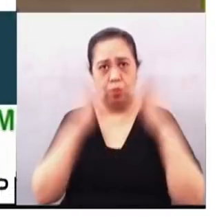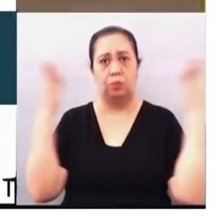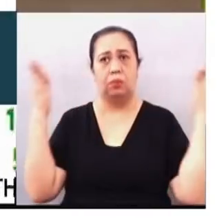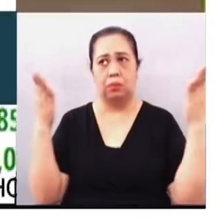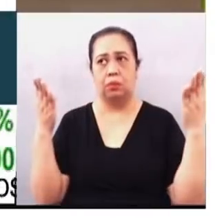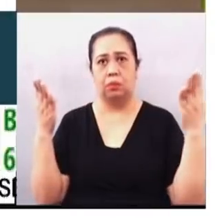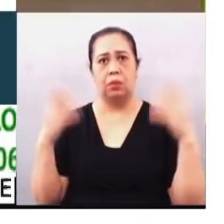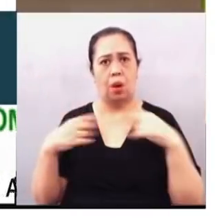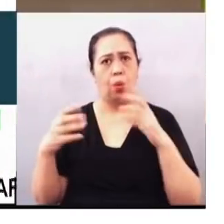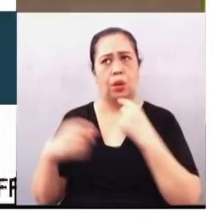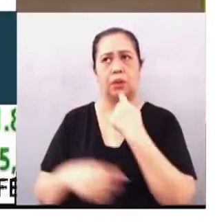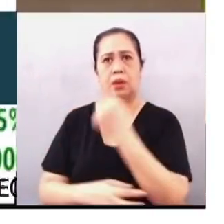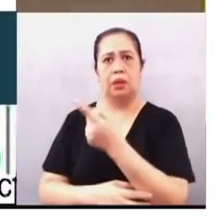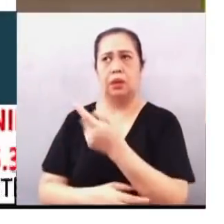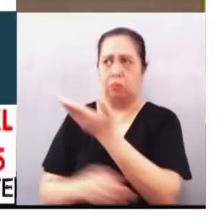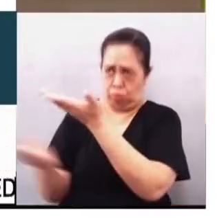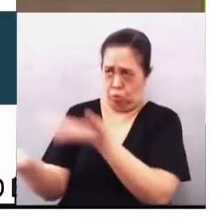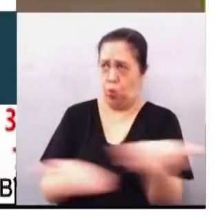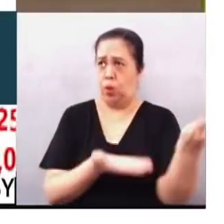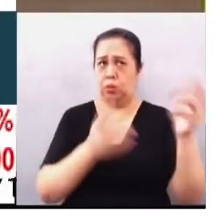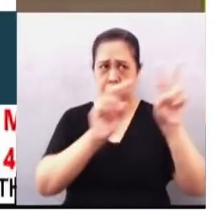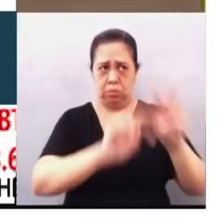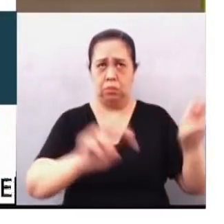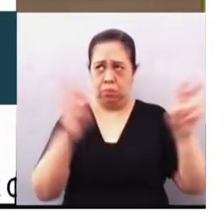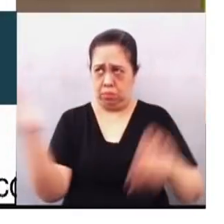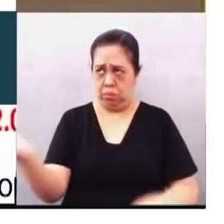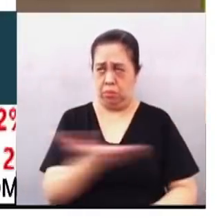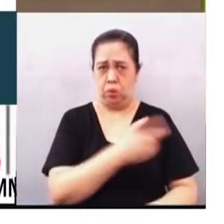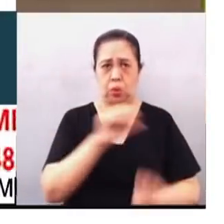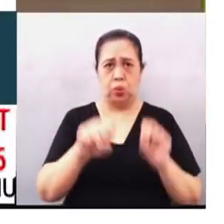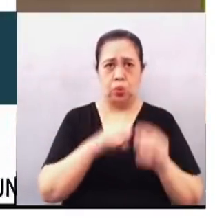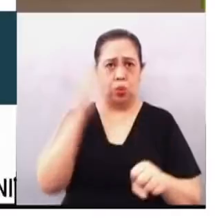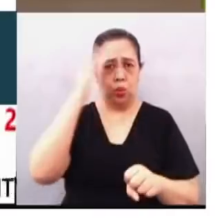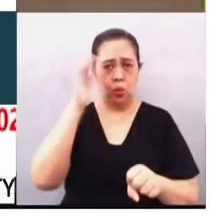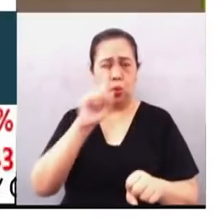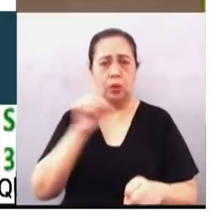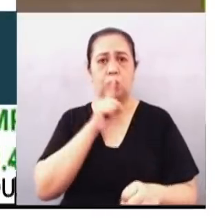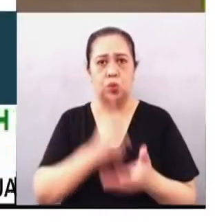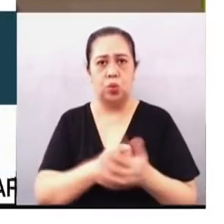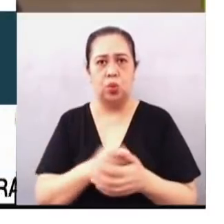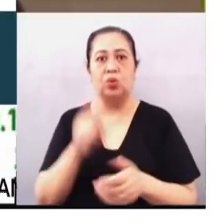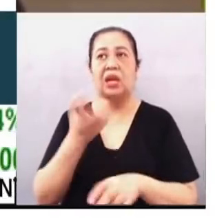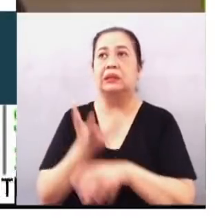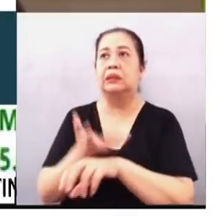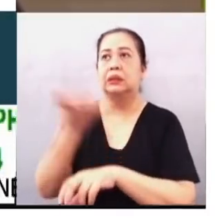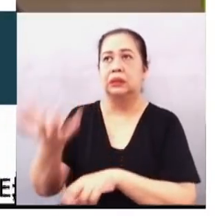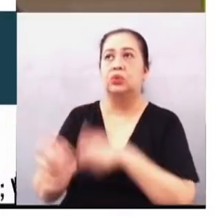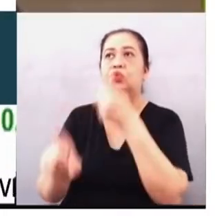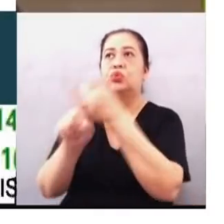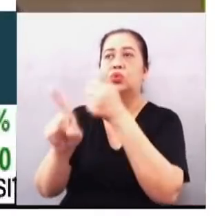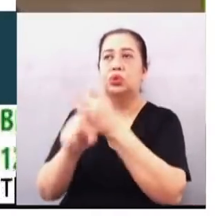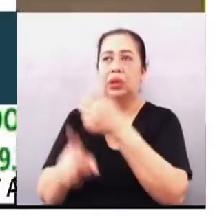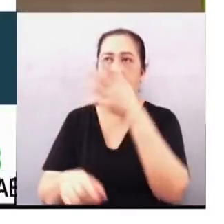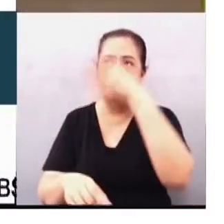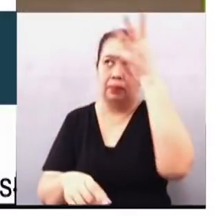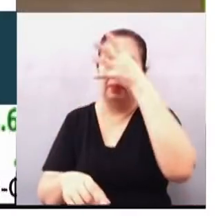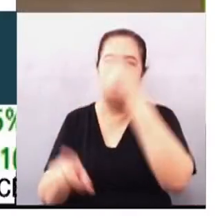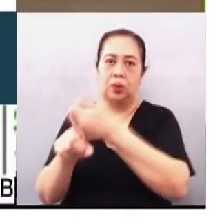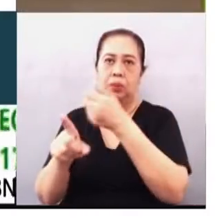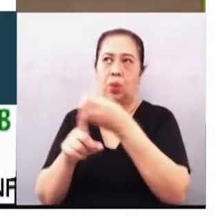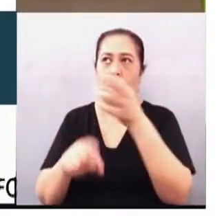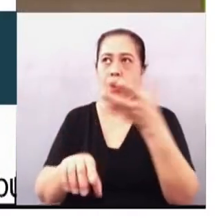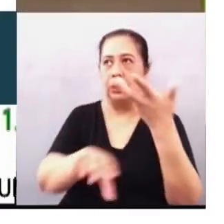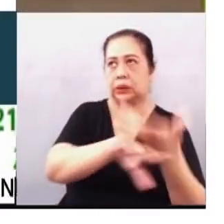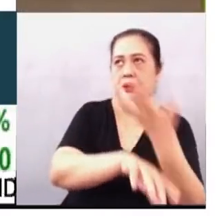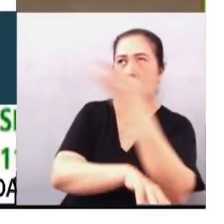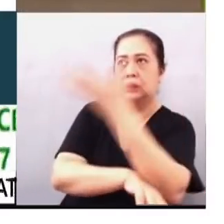I will tell them, go ahead, you investigate. Para malaman yung katotohanan na niluluko lang ninyo ang sarili ninyo. Or niluluko kayo